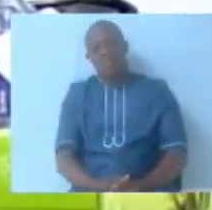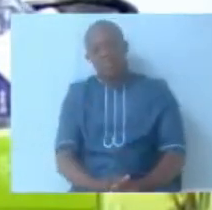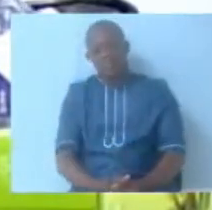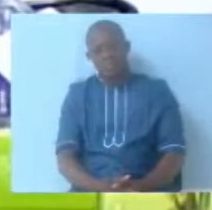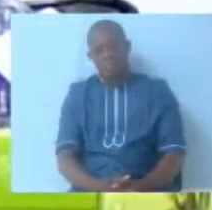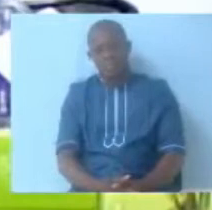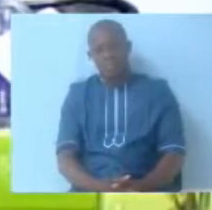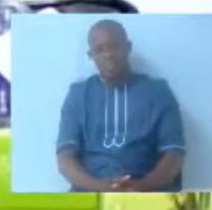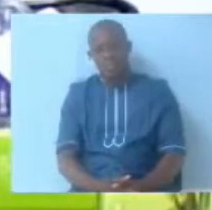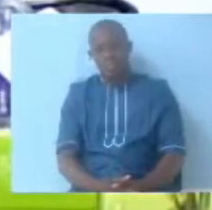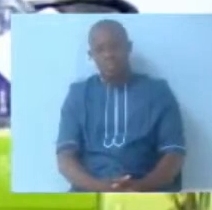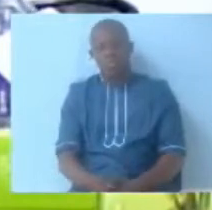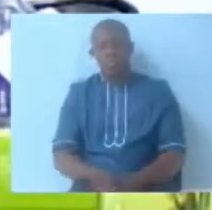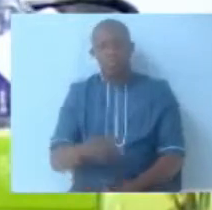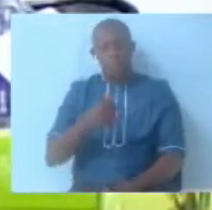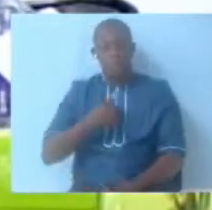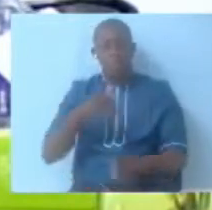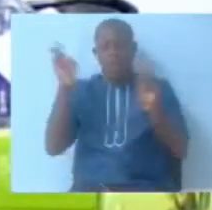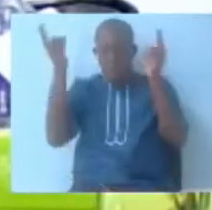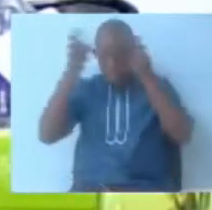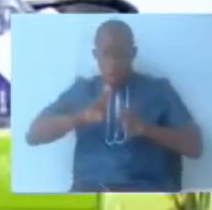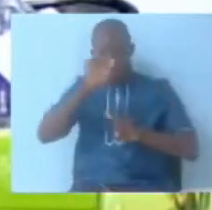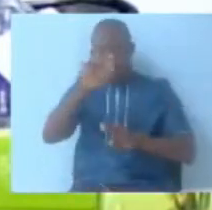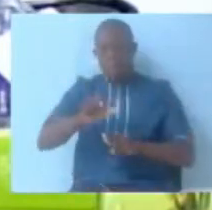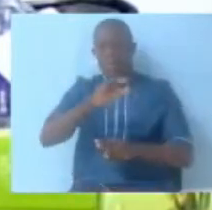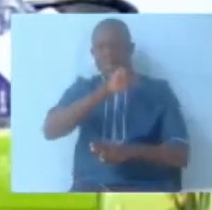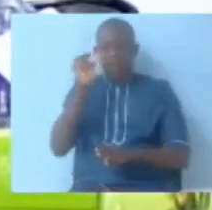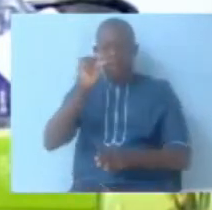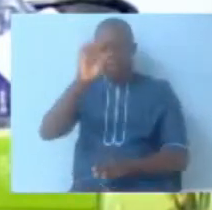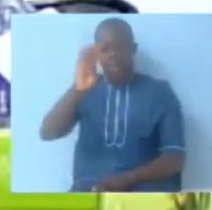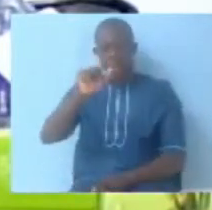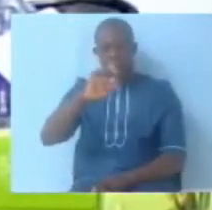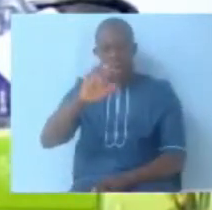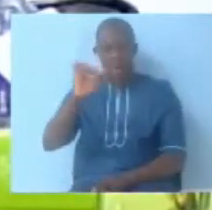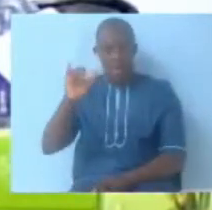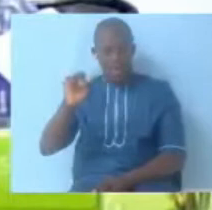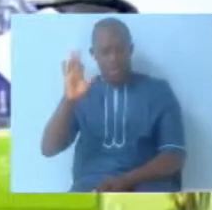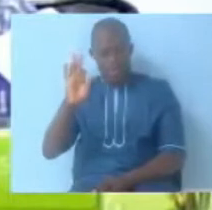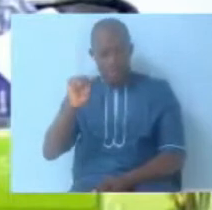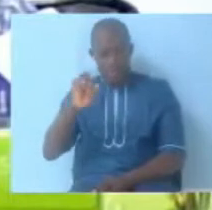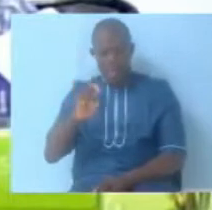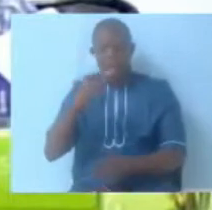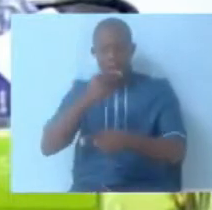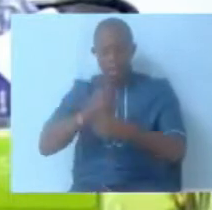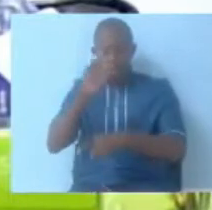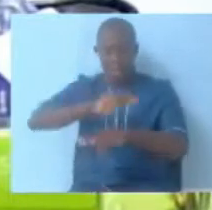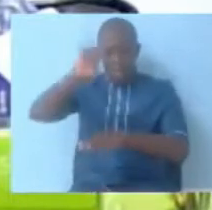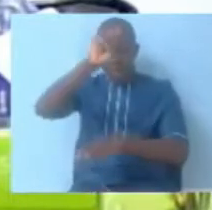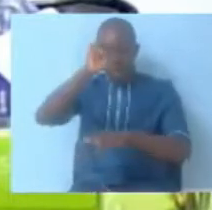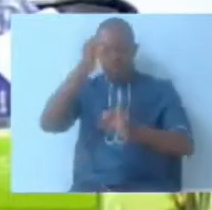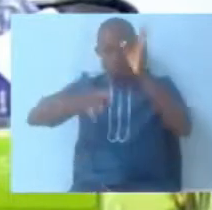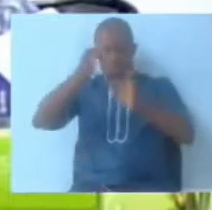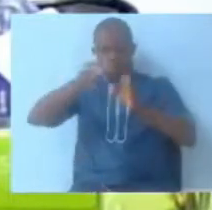I'm a barrister and solicitor of the Supreme Court of the Gambia. Ndemu kiti nilani kiti bonyoto lale ti Gambia la Supreme Court bundala, kiti